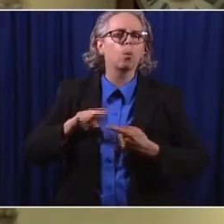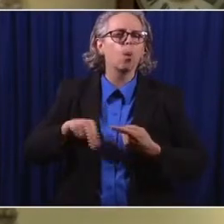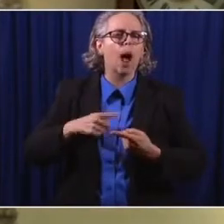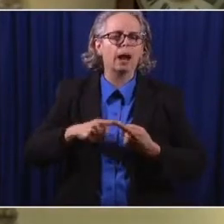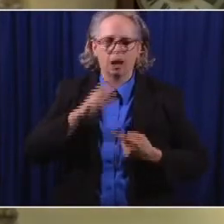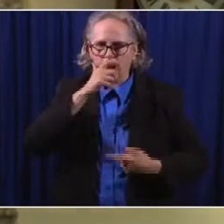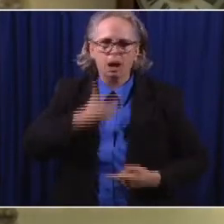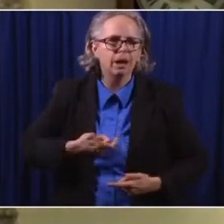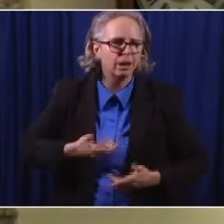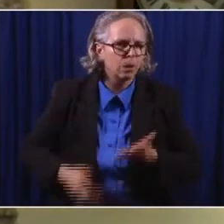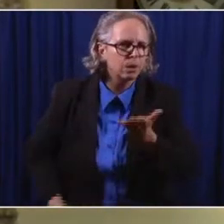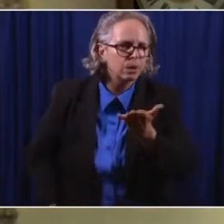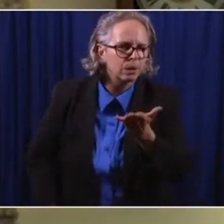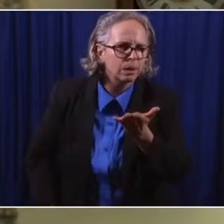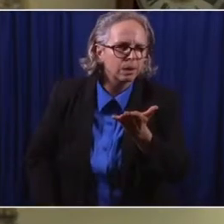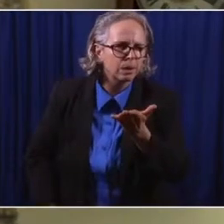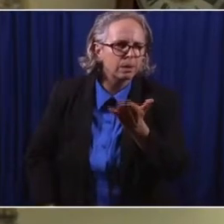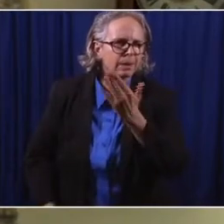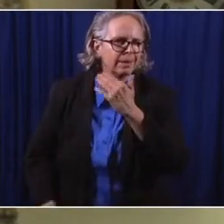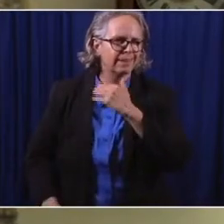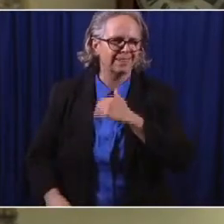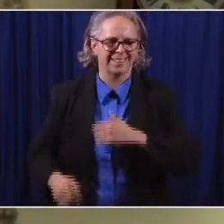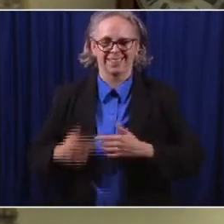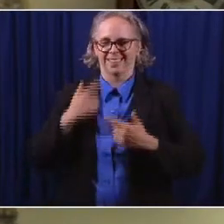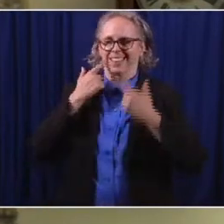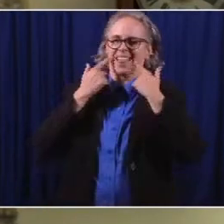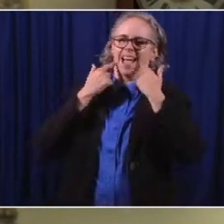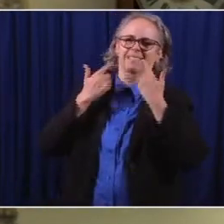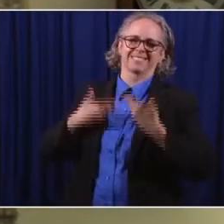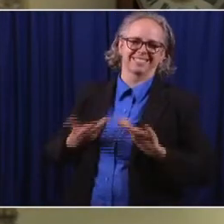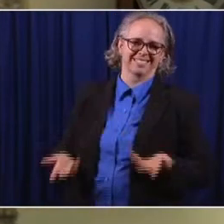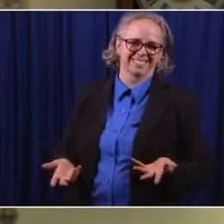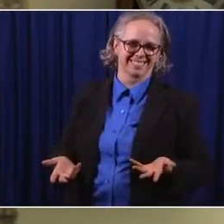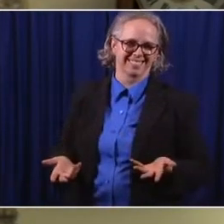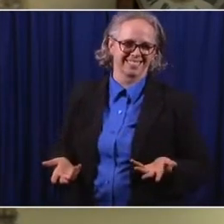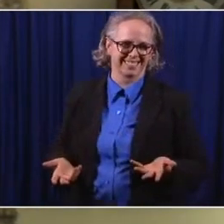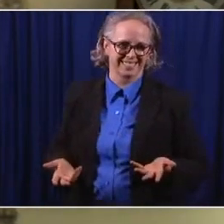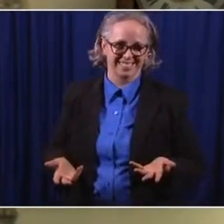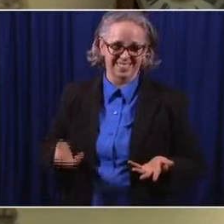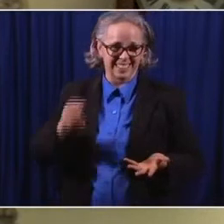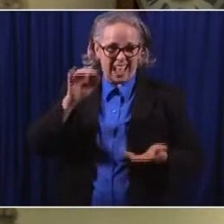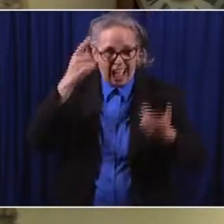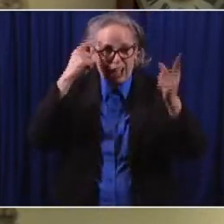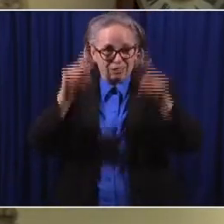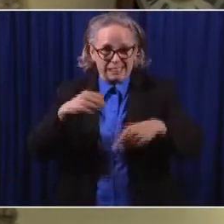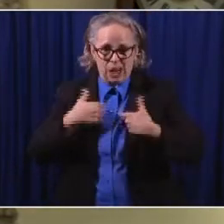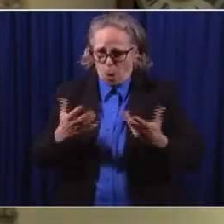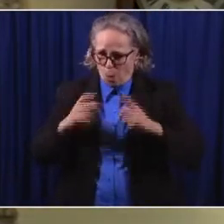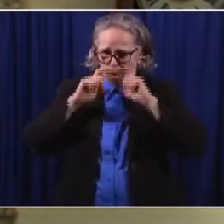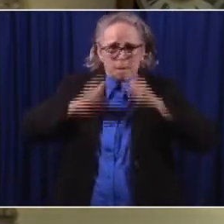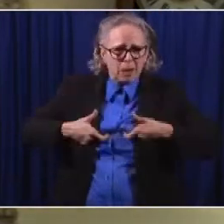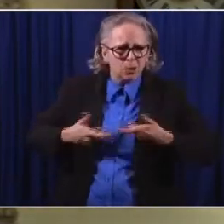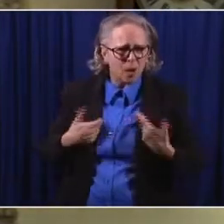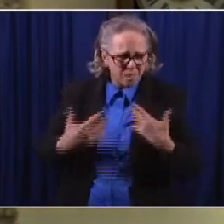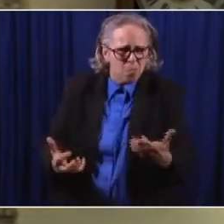just, I had to kind of smile because we all want to take our mask off. Look, I mean,